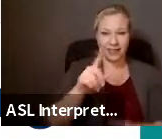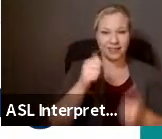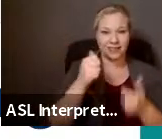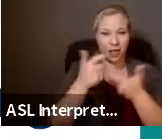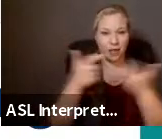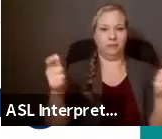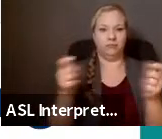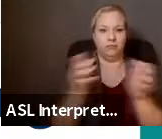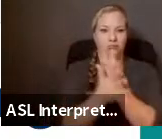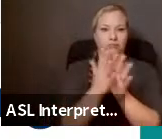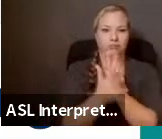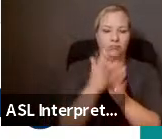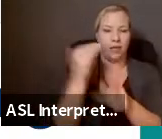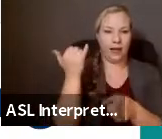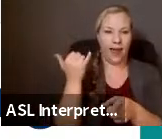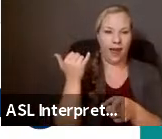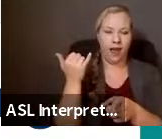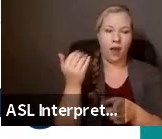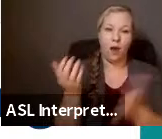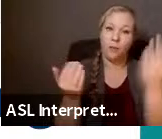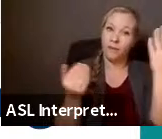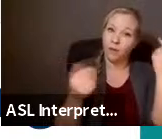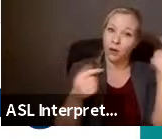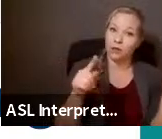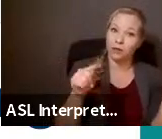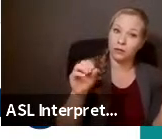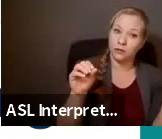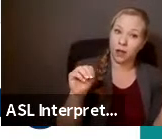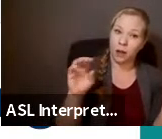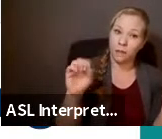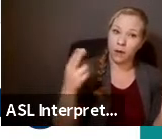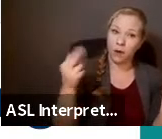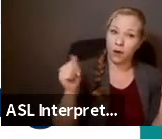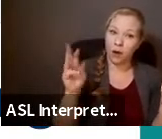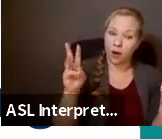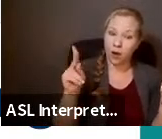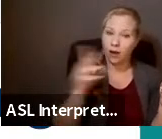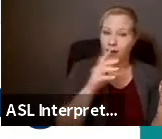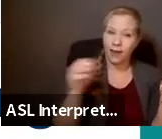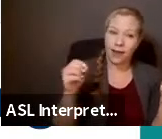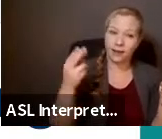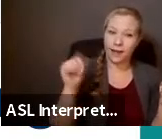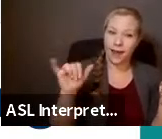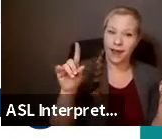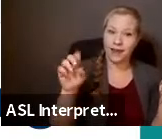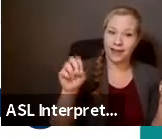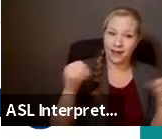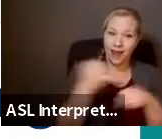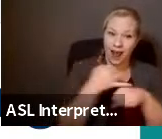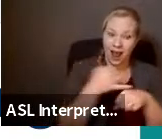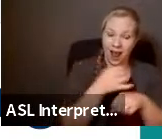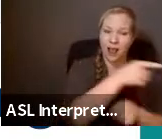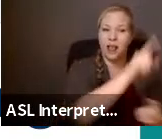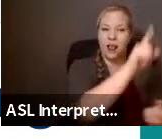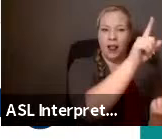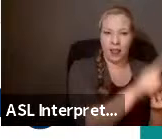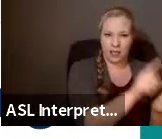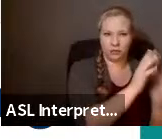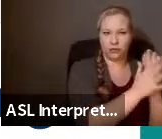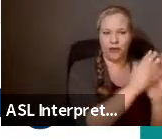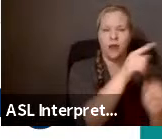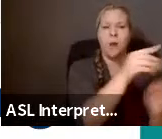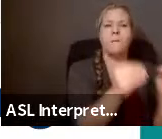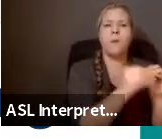darker blue, whereas Tomahawk Island Drive and Hayden Island Drive are going to have more of that local